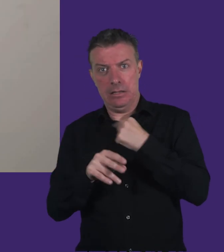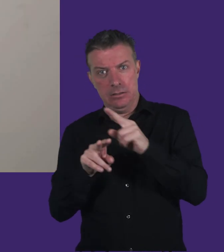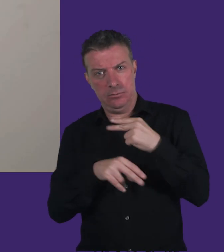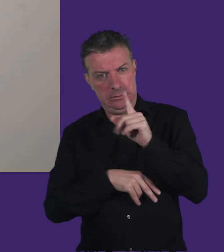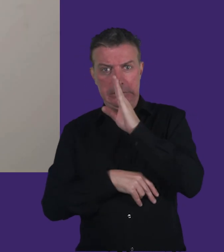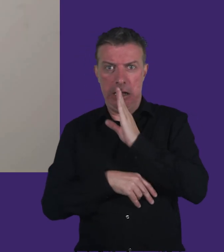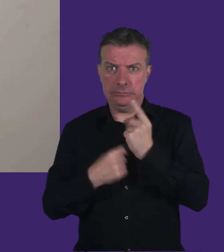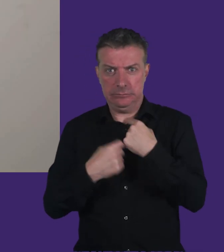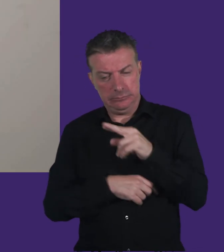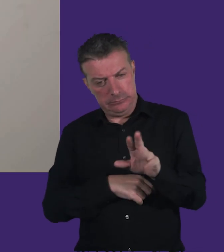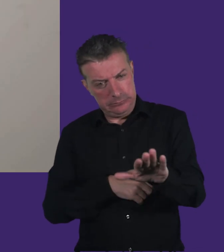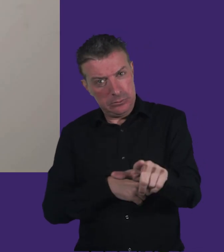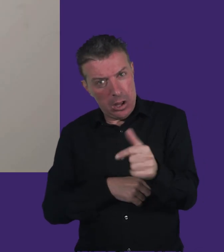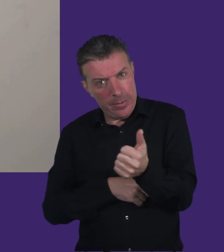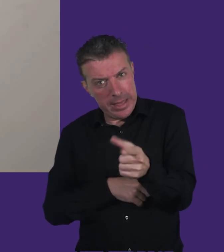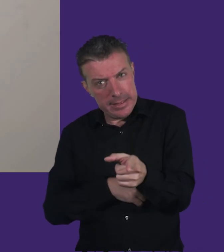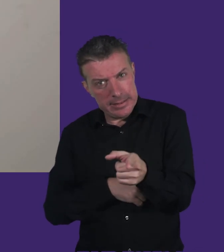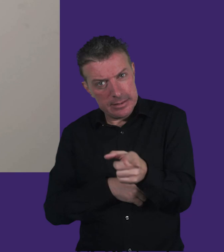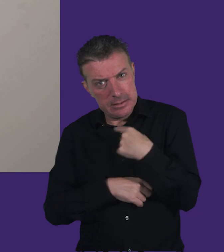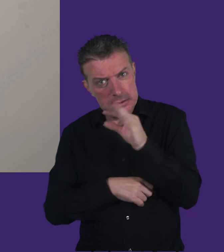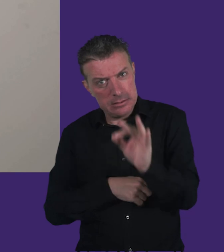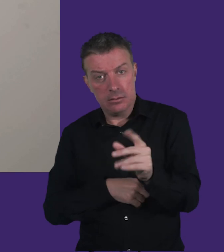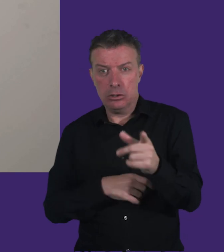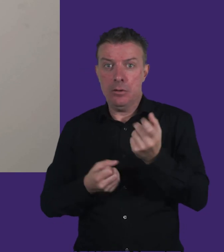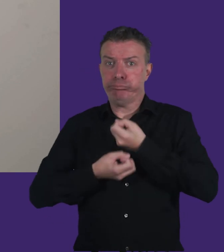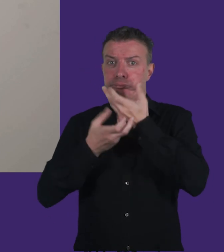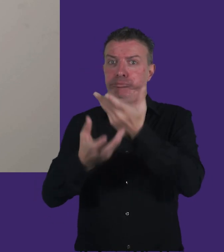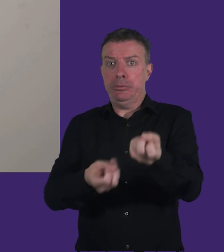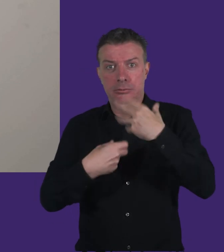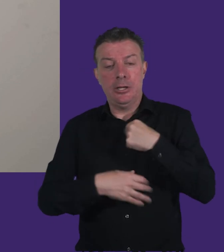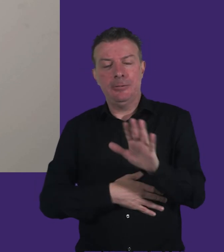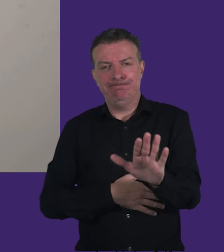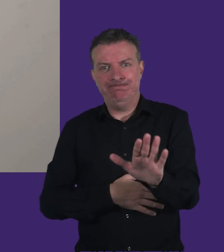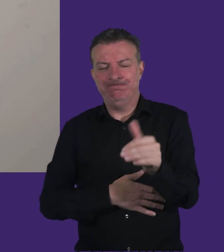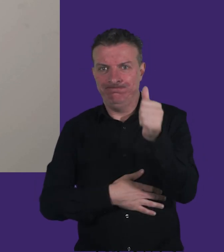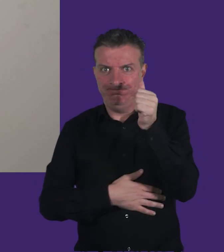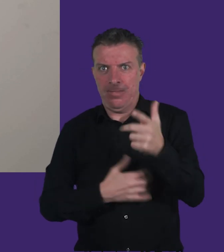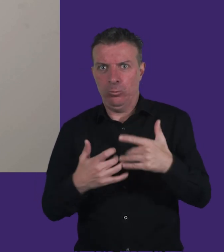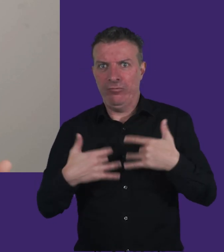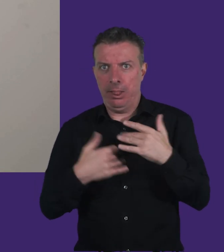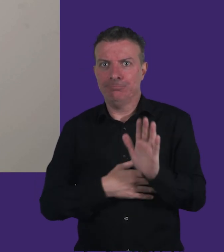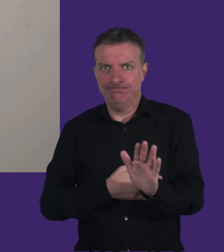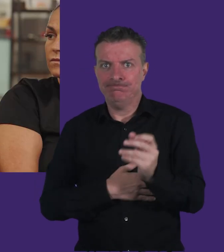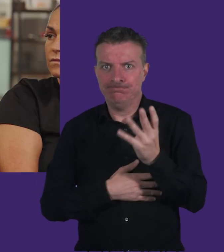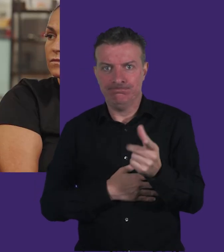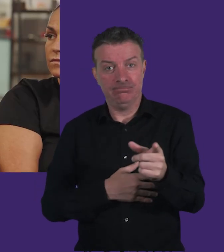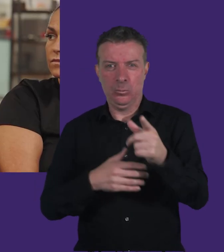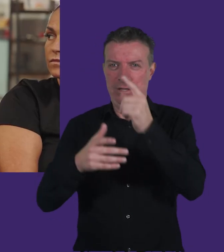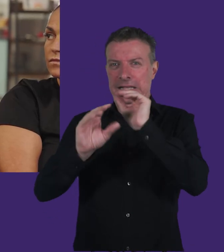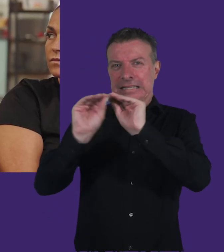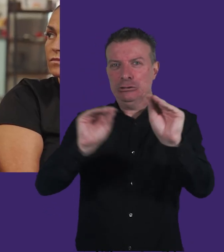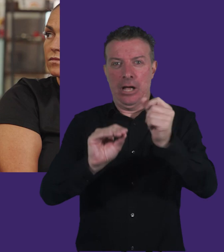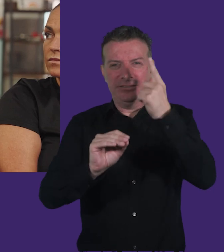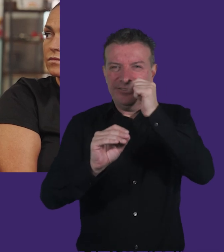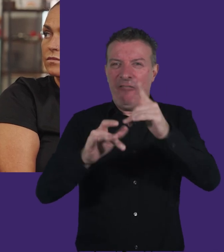one day just sad about something, and I said, "Are you okay?" And she opened up to me and I said, "I know how you feel." You can